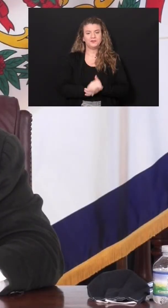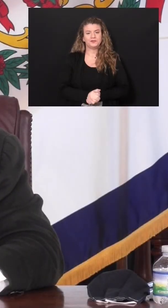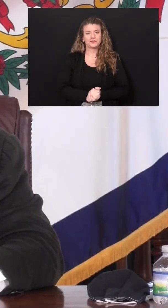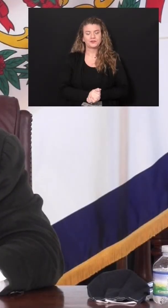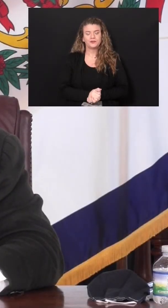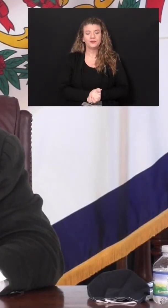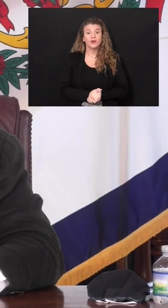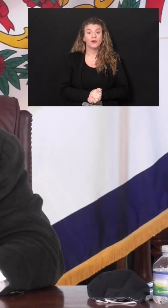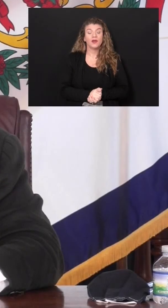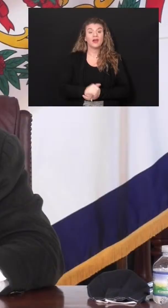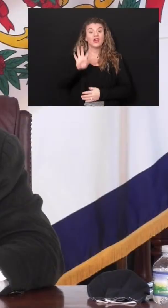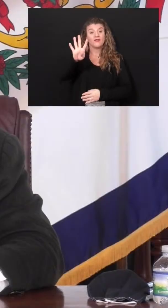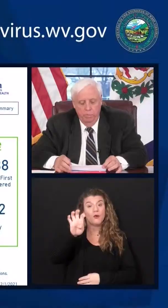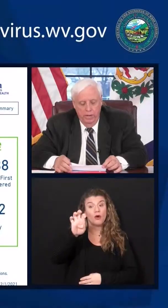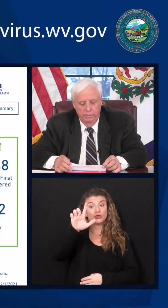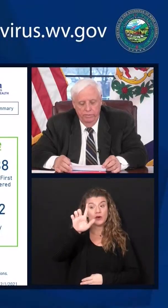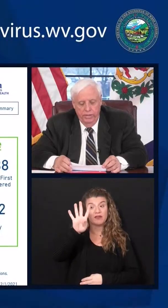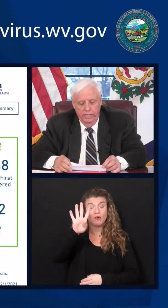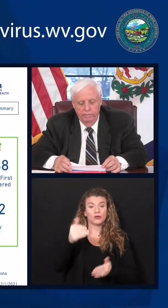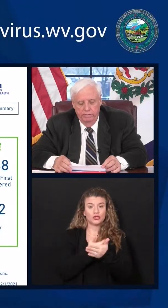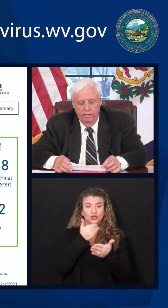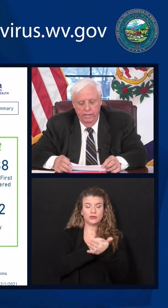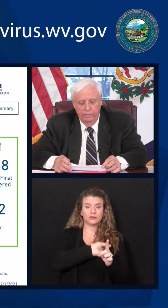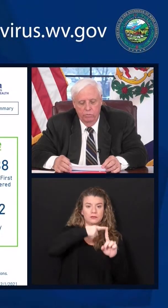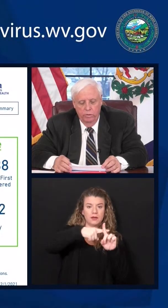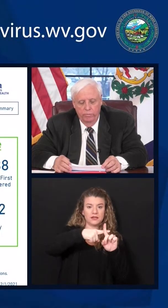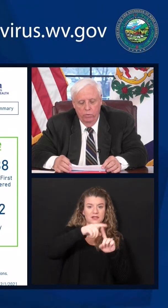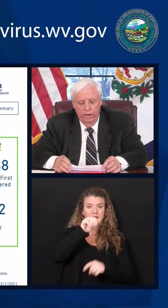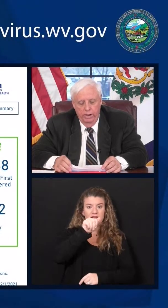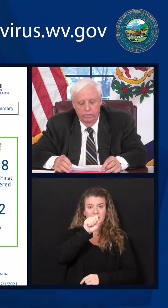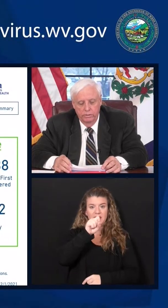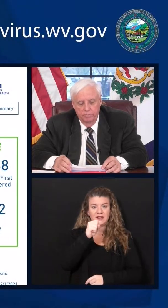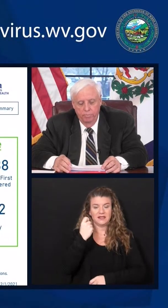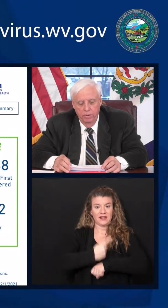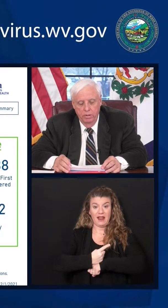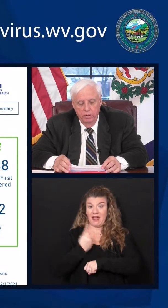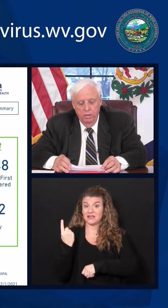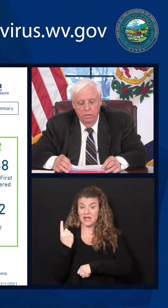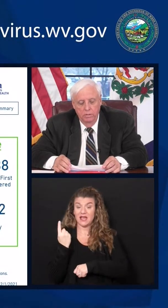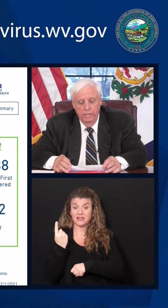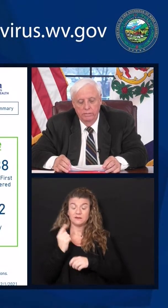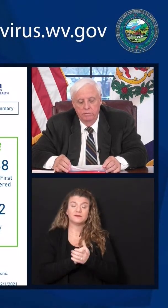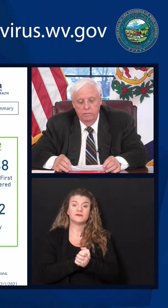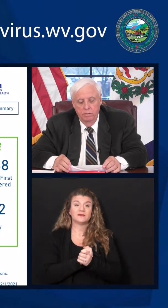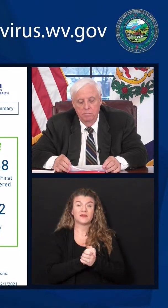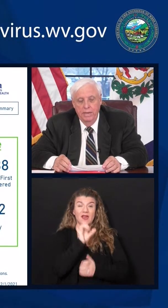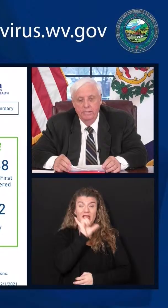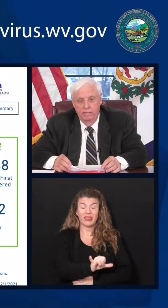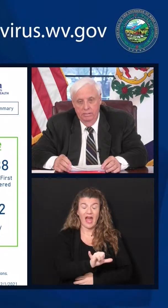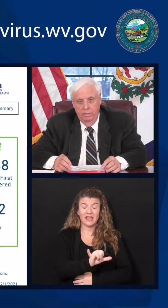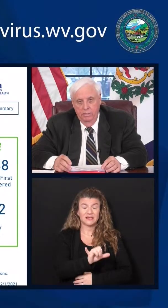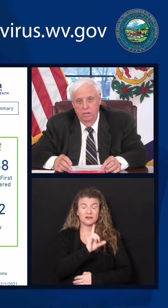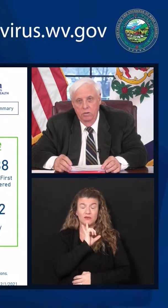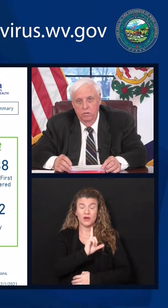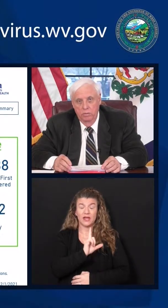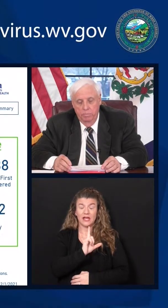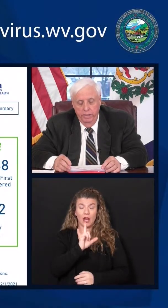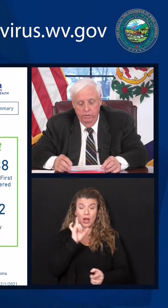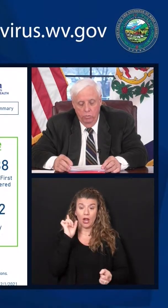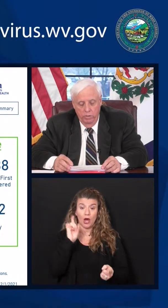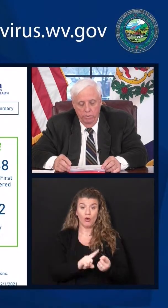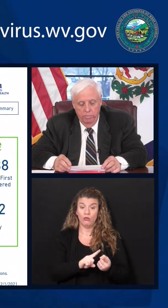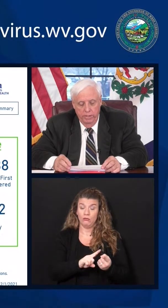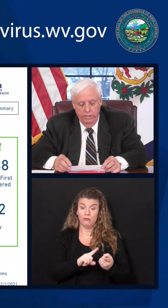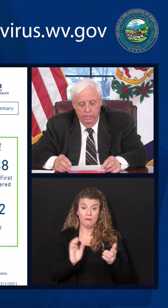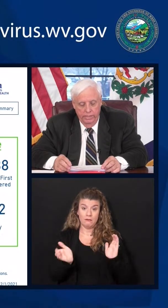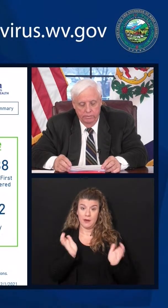We had 424 new positive cases in the last 24 hours. That's amazingly low compared